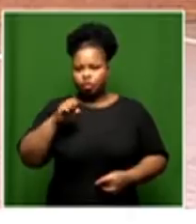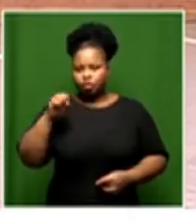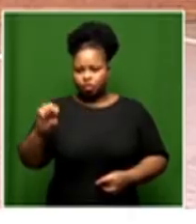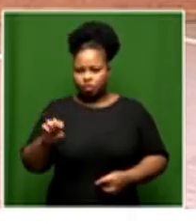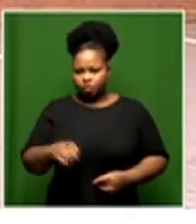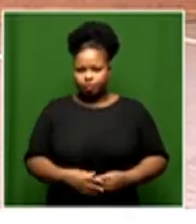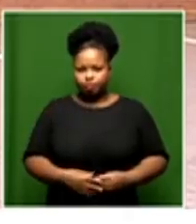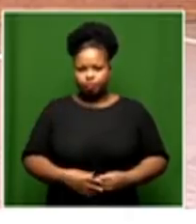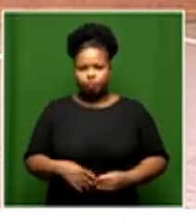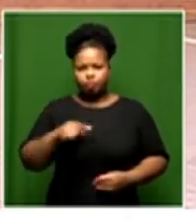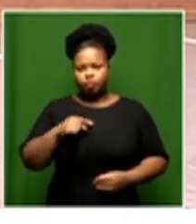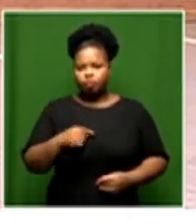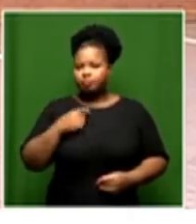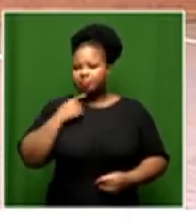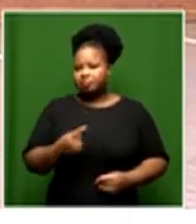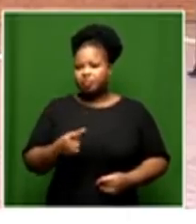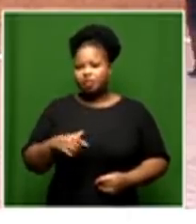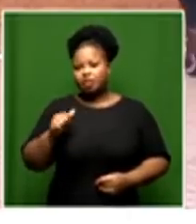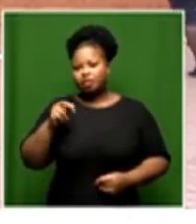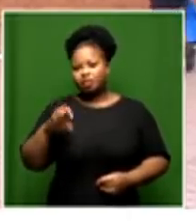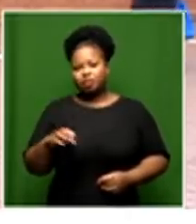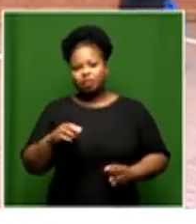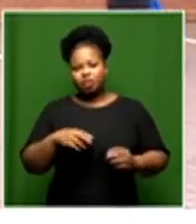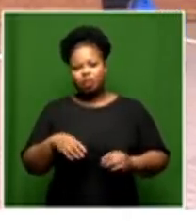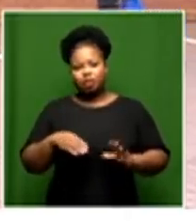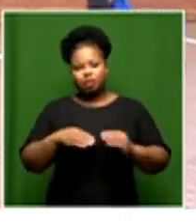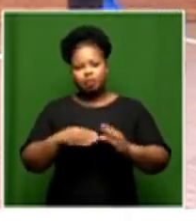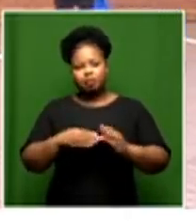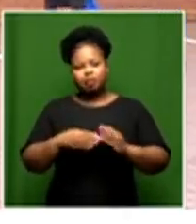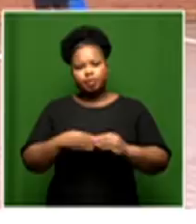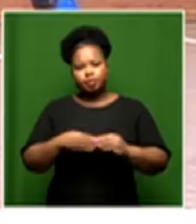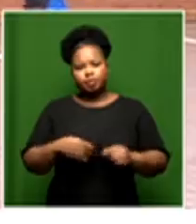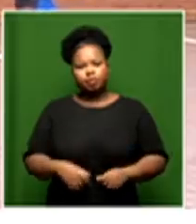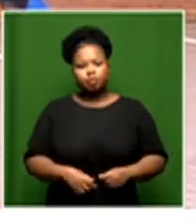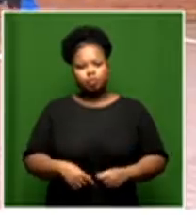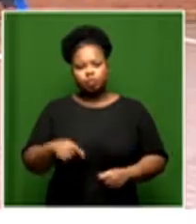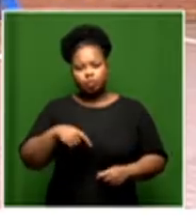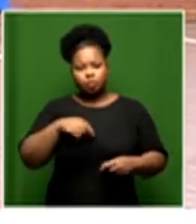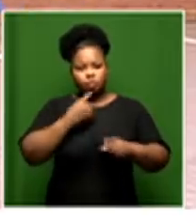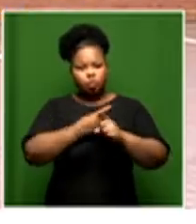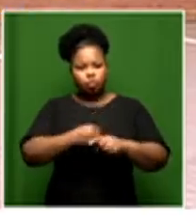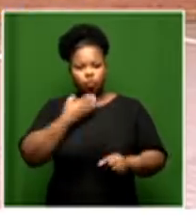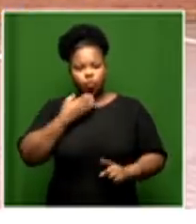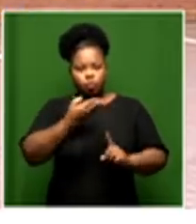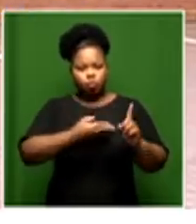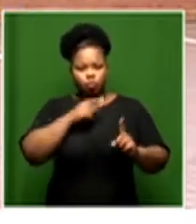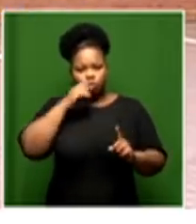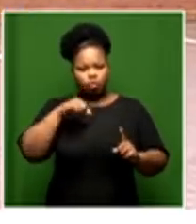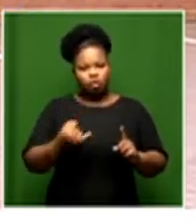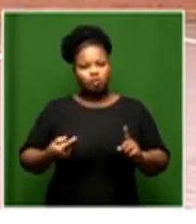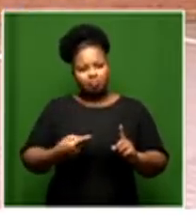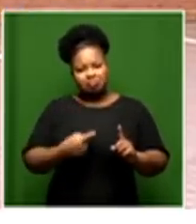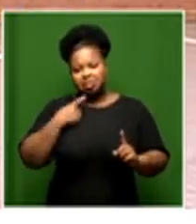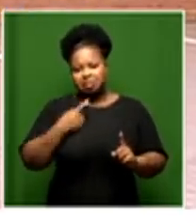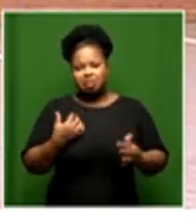that as NEC members, as ANC members, they're actually all mourning the passing of Mr. Mthembu, saying that,